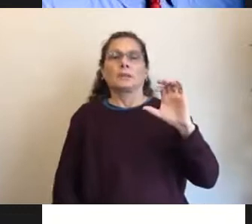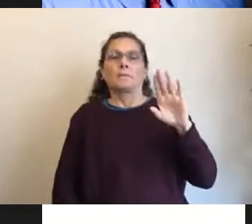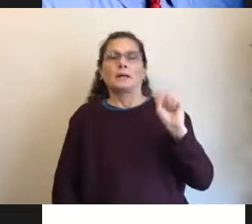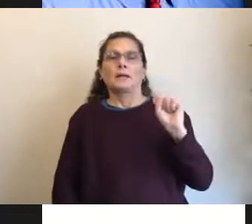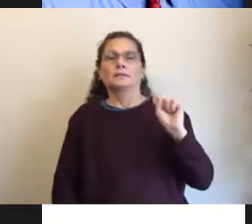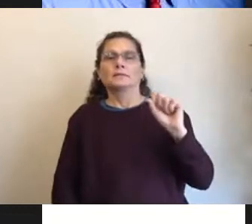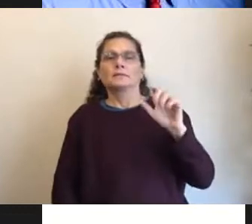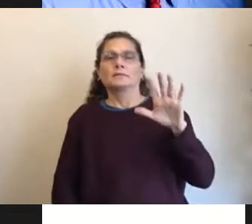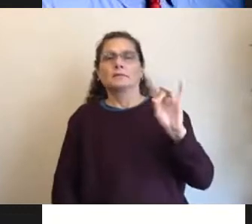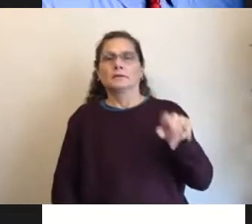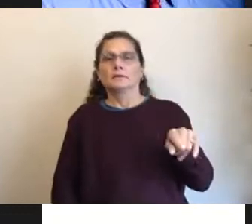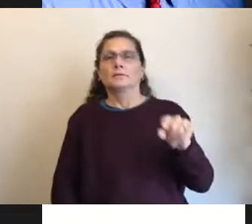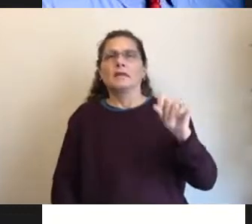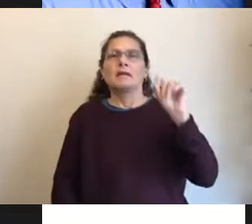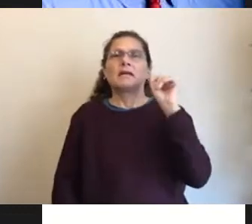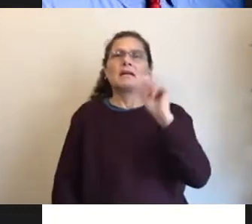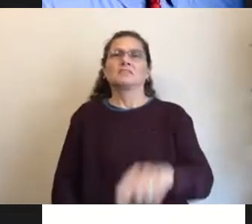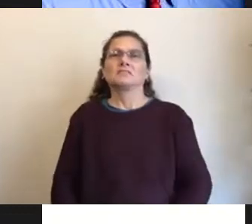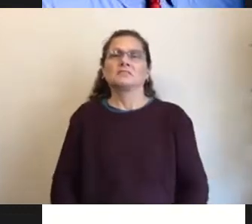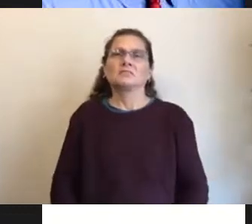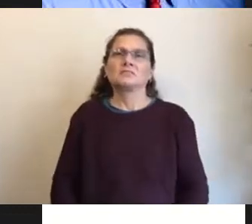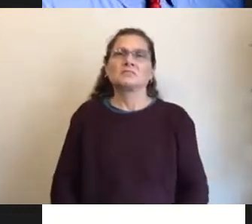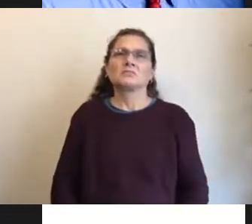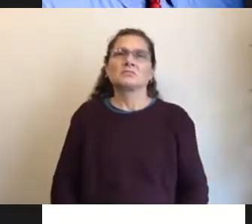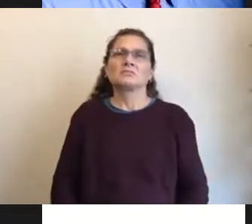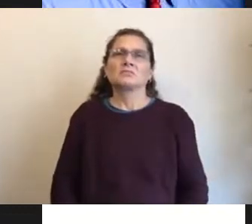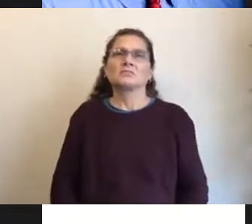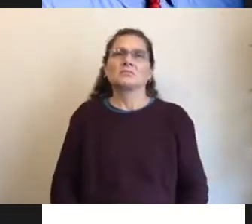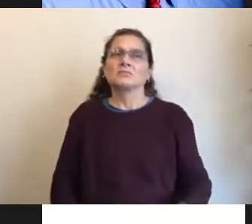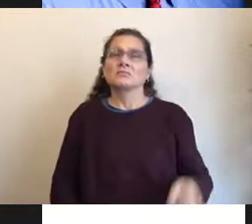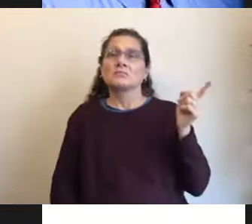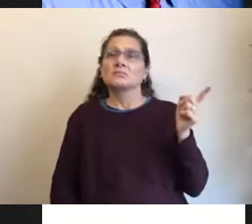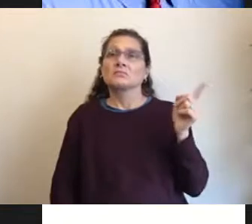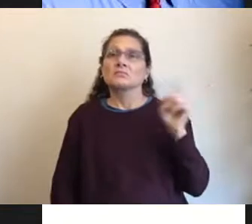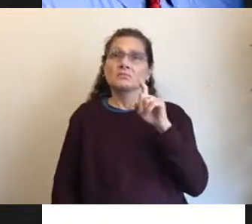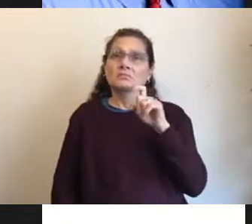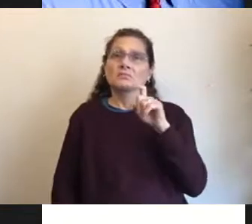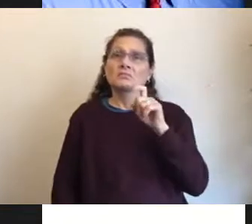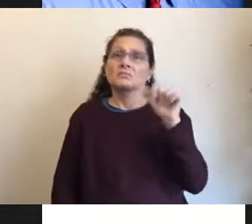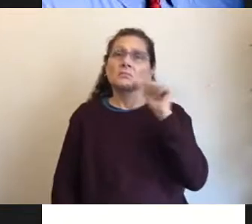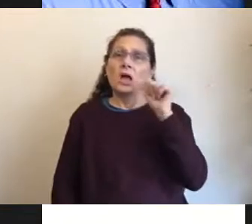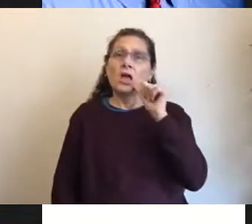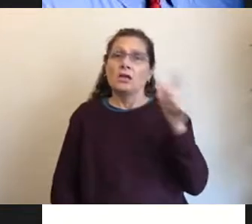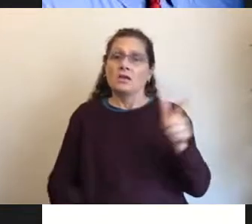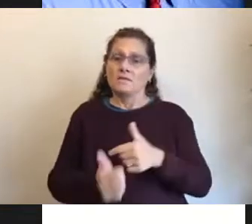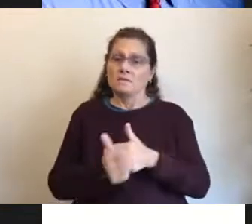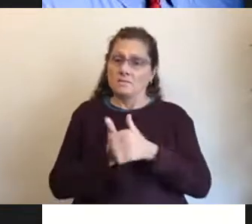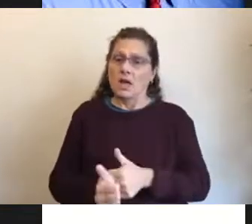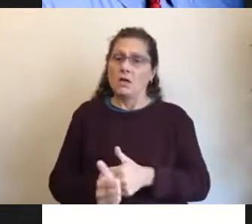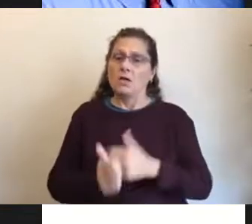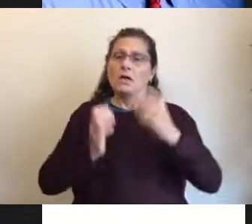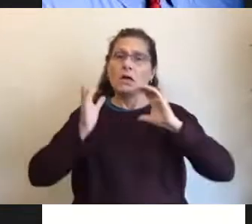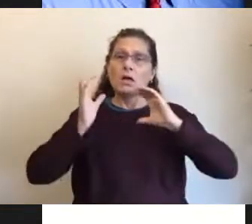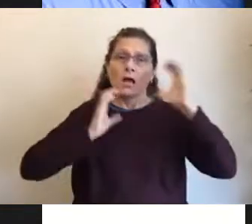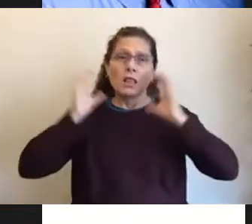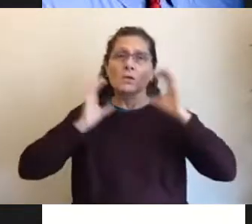see compliance from bars during Halloween weekend? Were any bars issued citations? So we did have teams that went out this